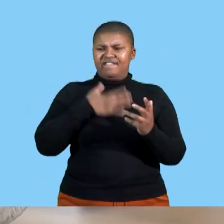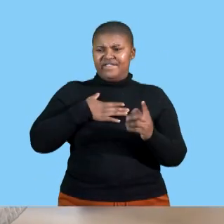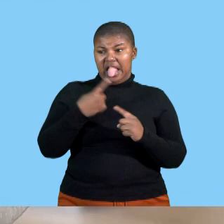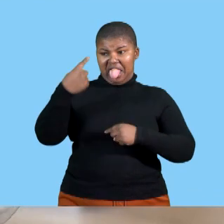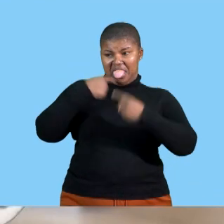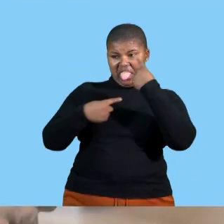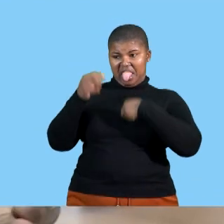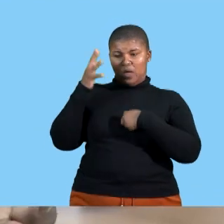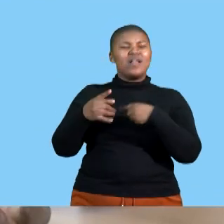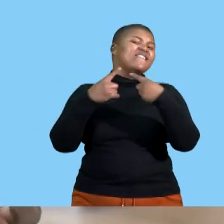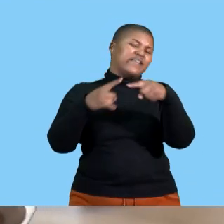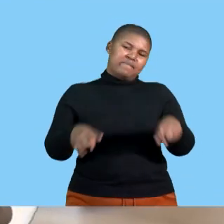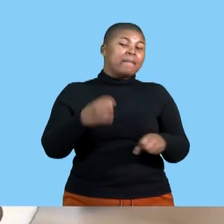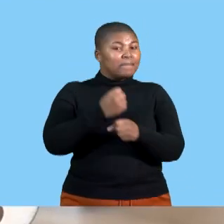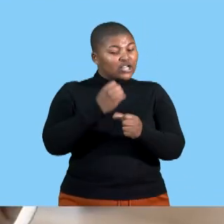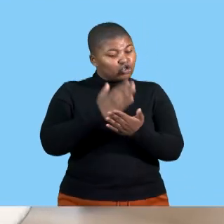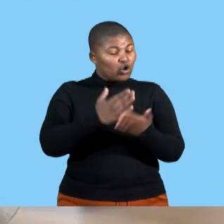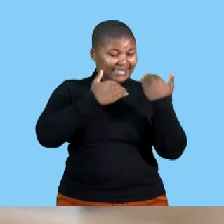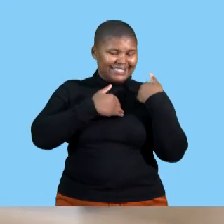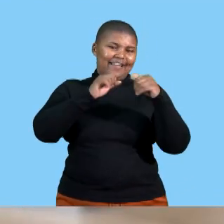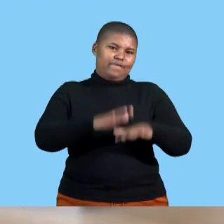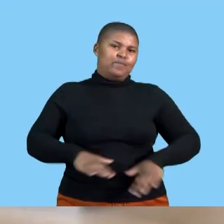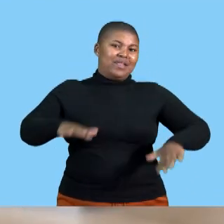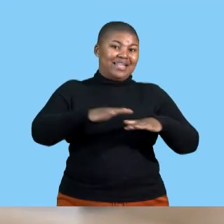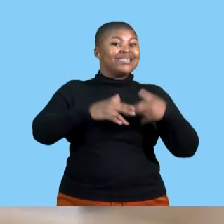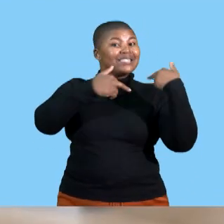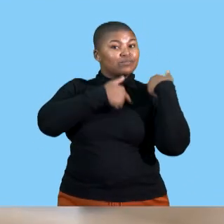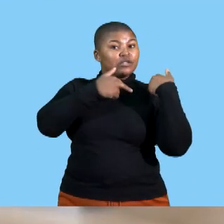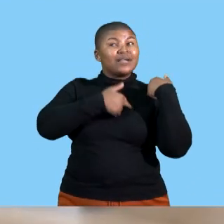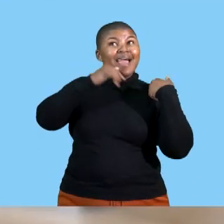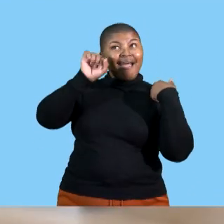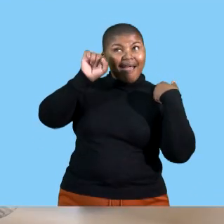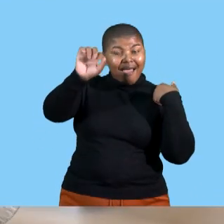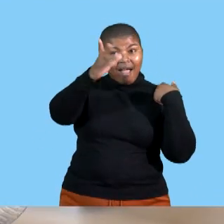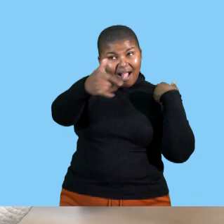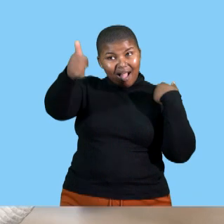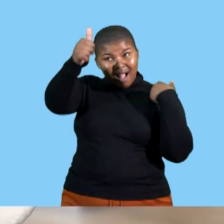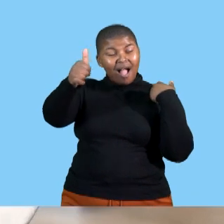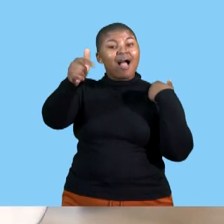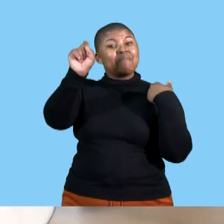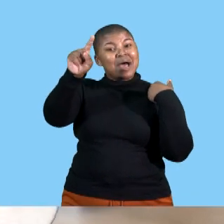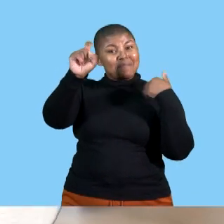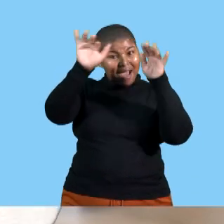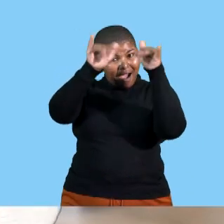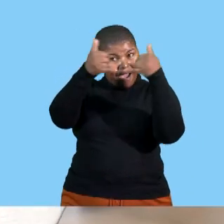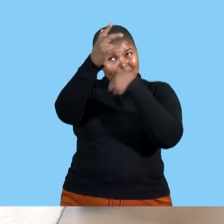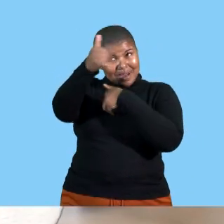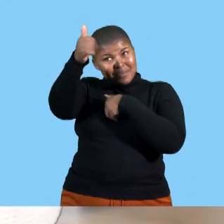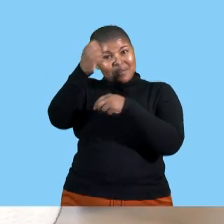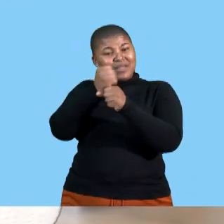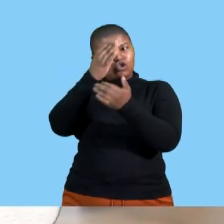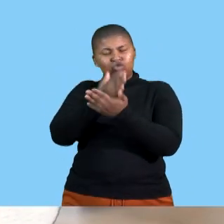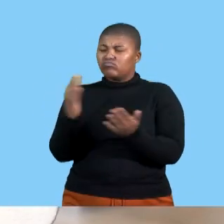the thought of being criticized. Do you understand? So it is my responsibility as an employer to